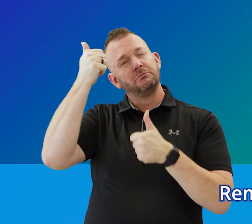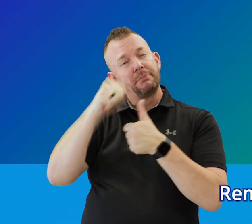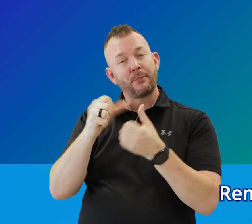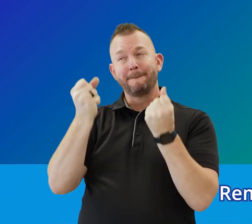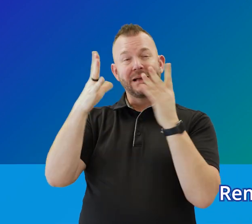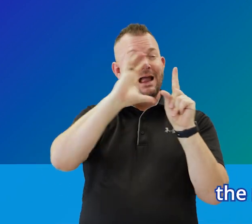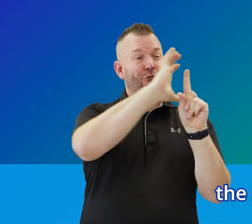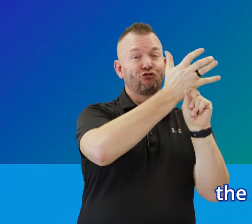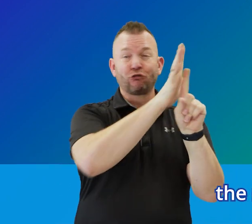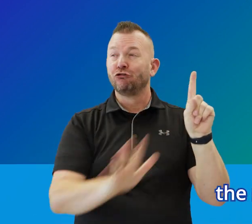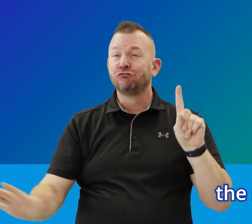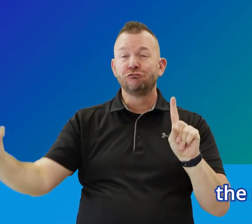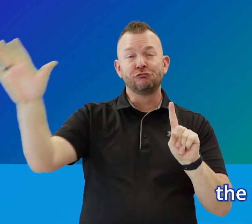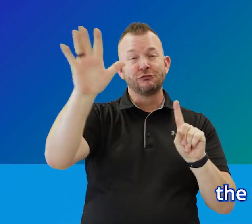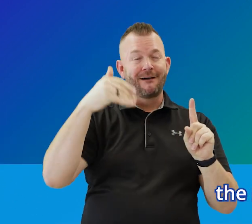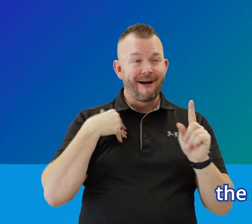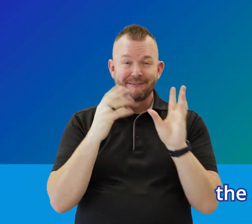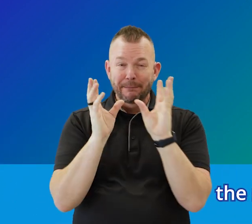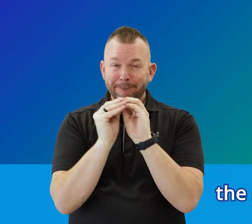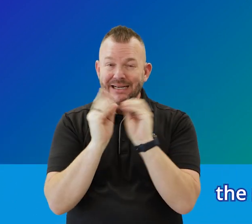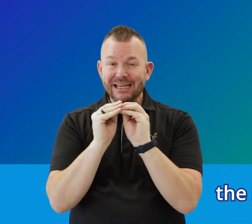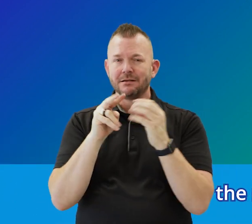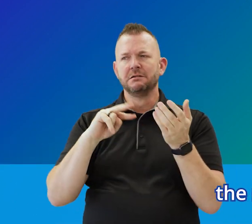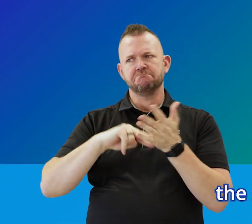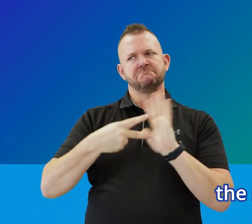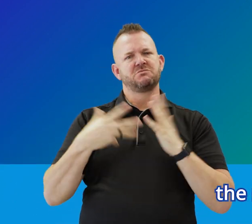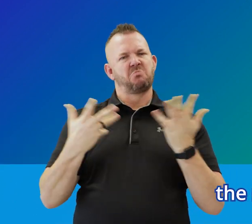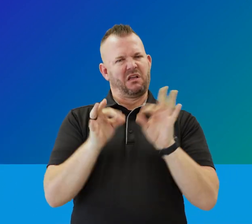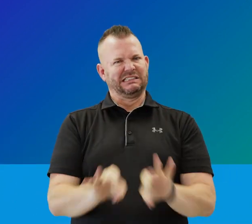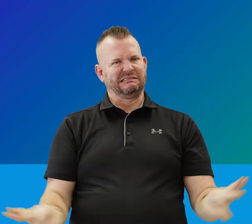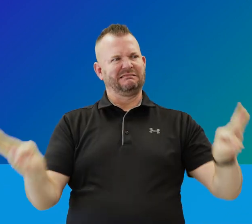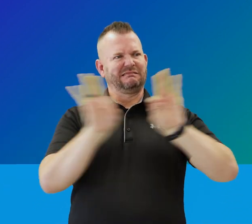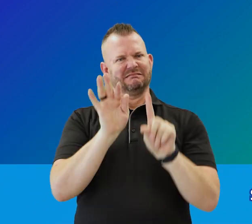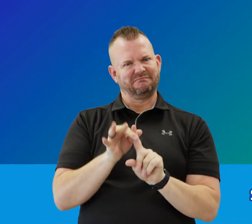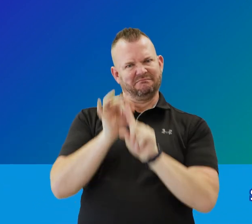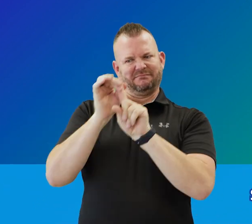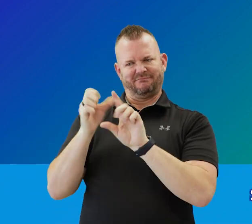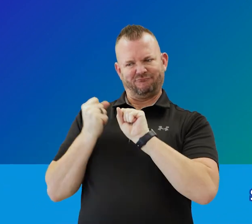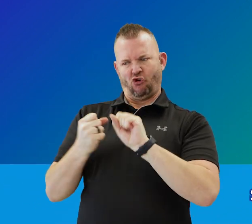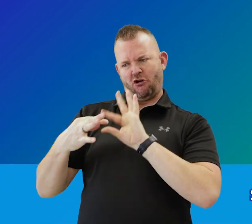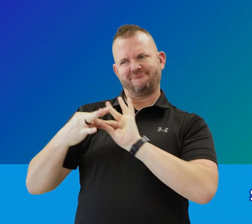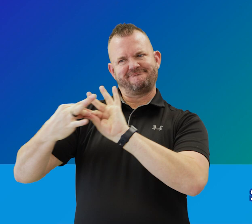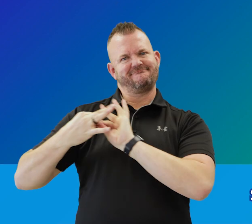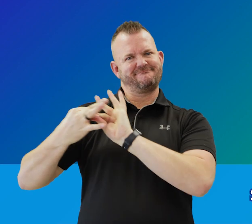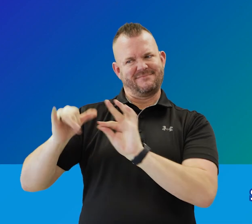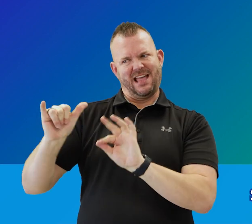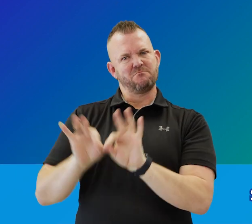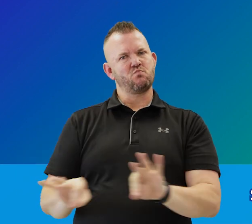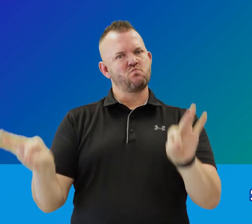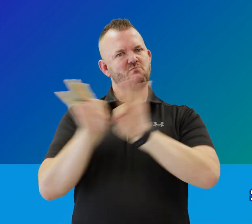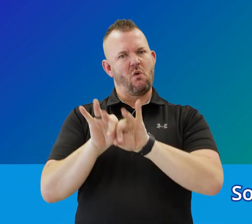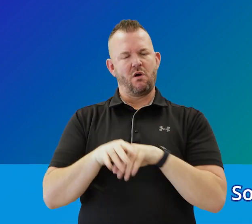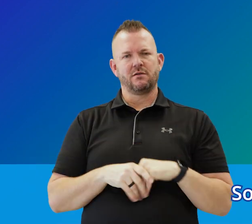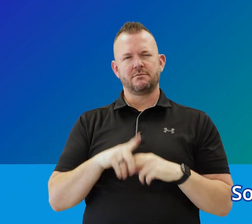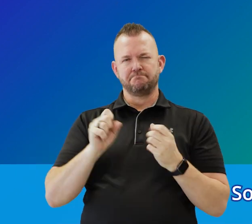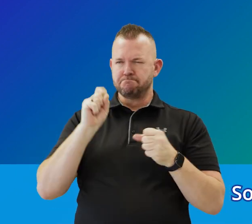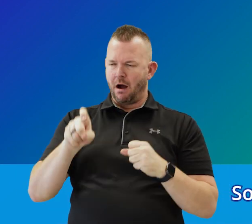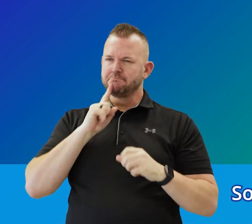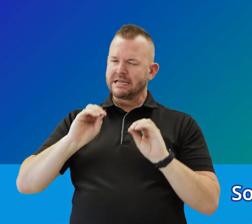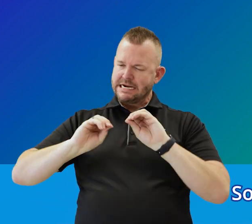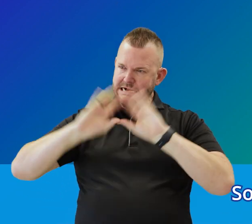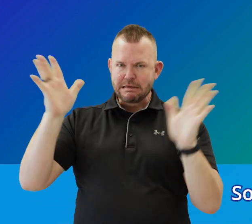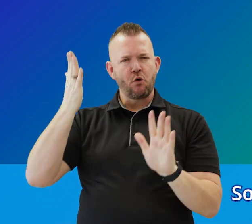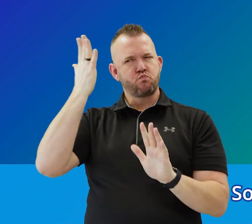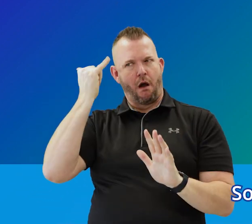in many other cultures, the reason you have a meeting is to strengthen that relationship. So it needs to